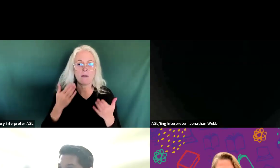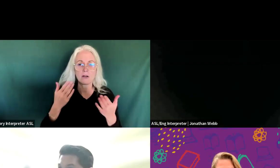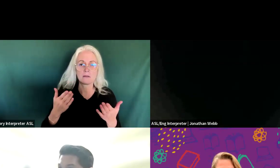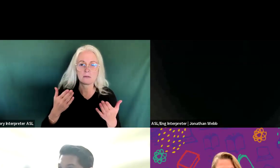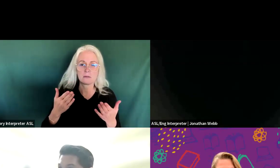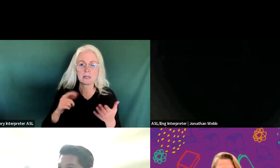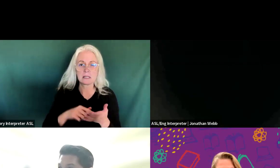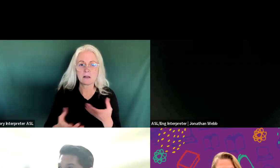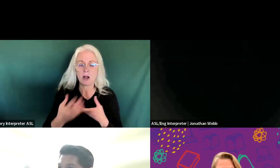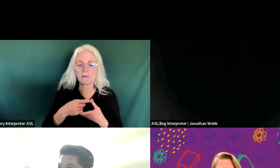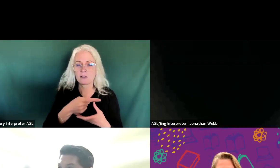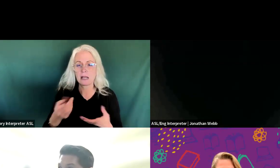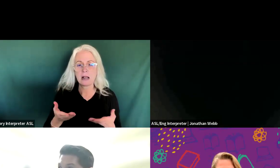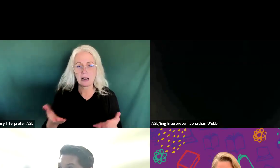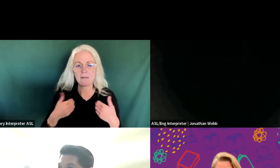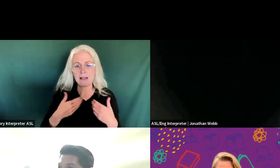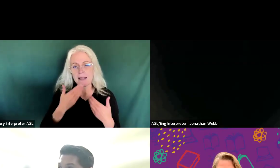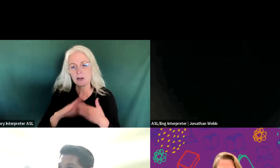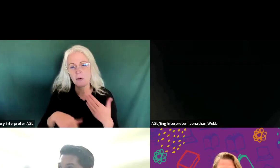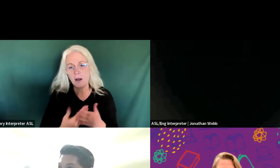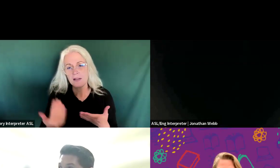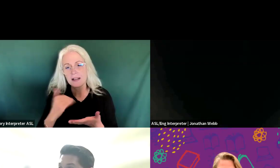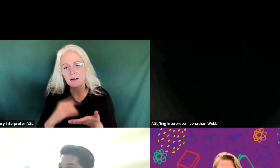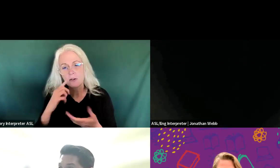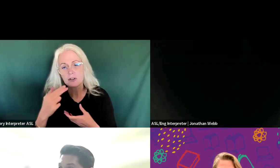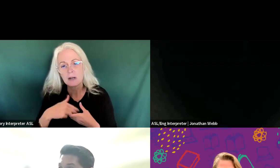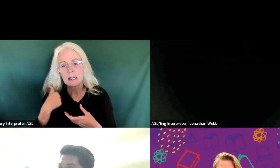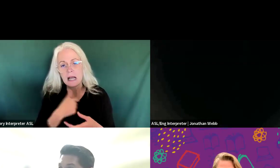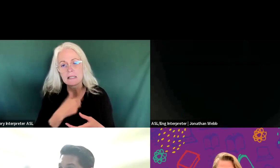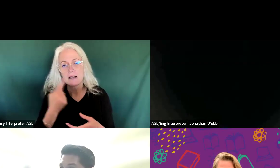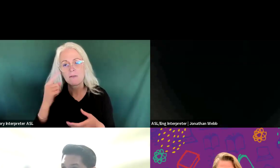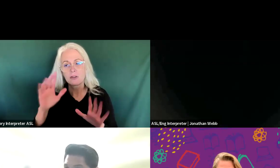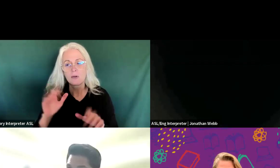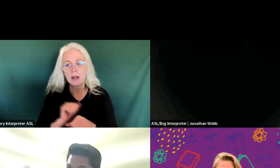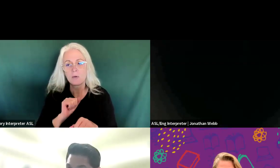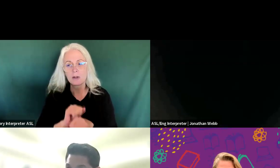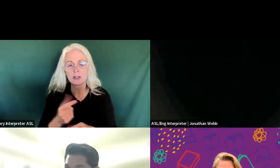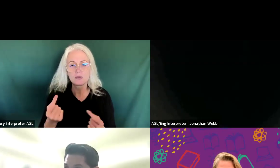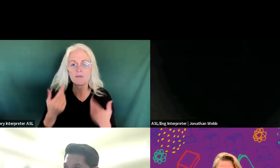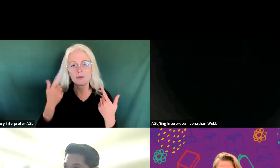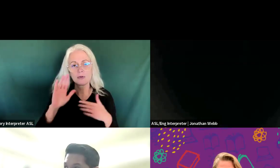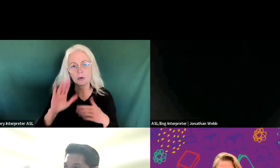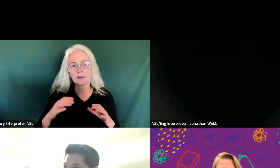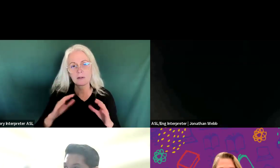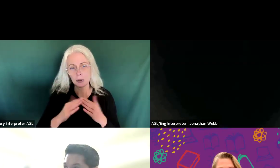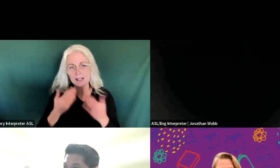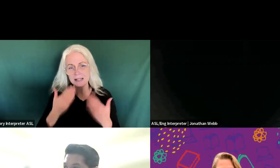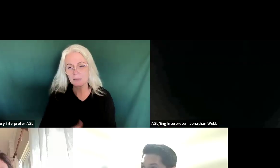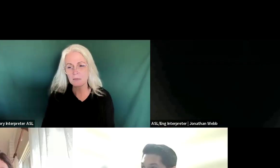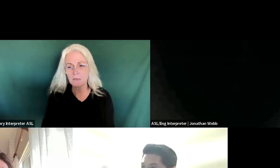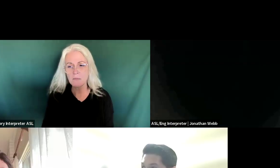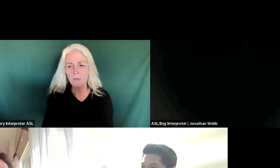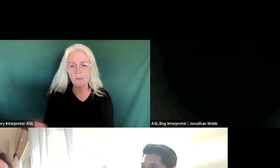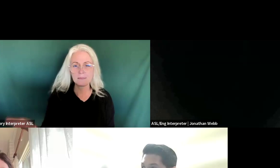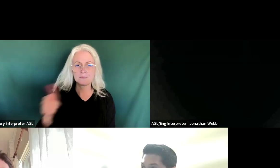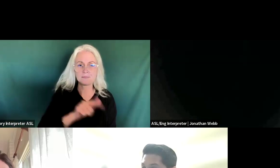digital inclusion offers they have. So yeah, thank you all again for joining us and for the great work that you do for your communities. Thank you so much.